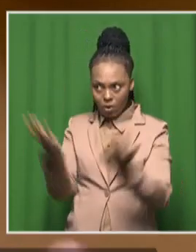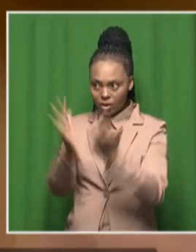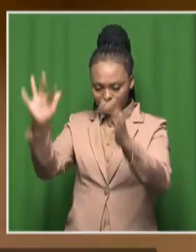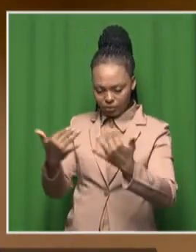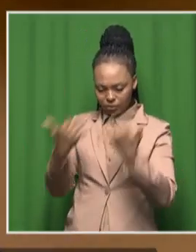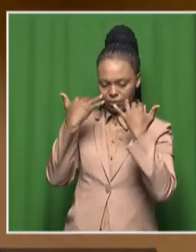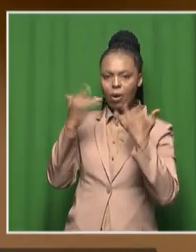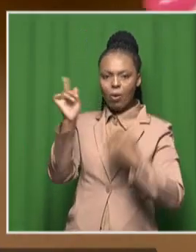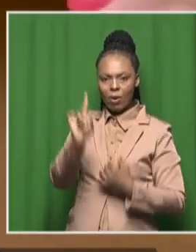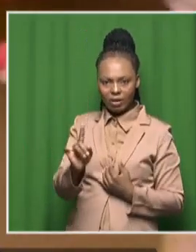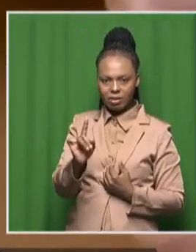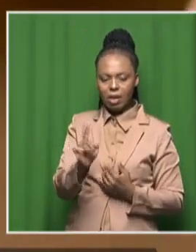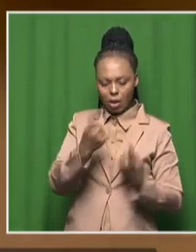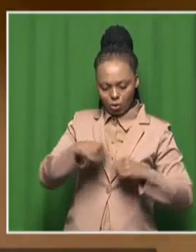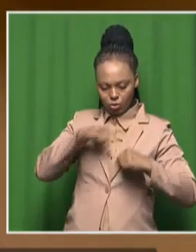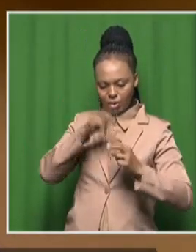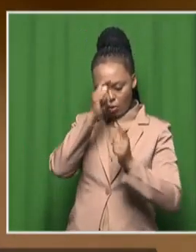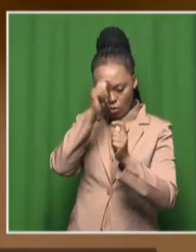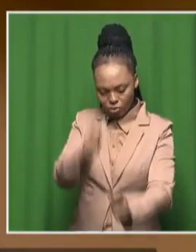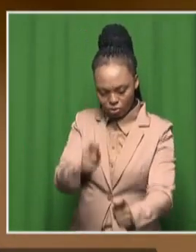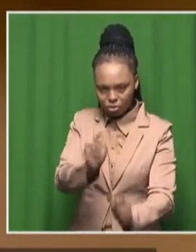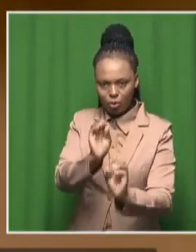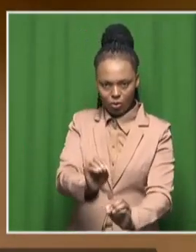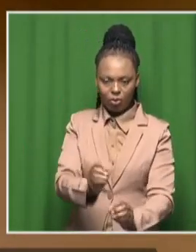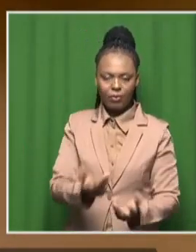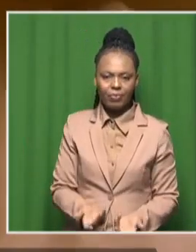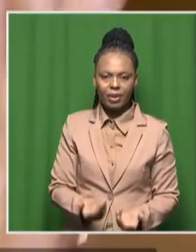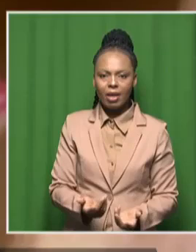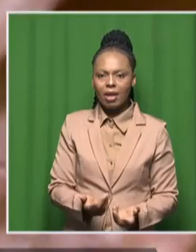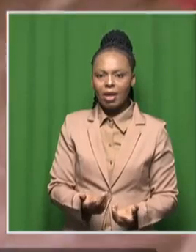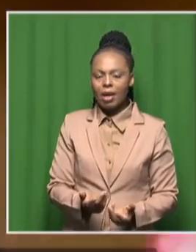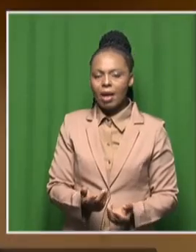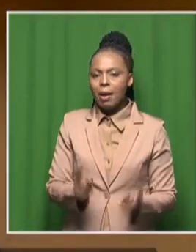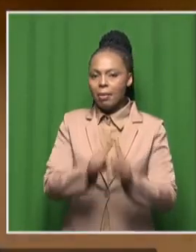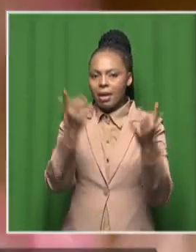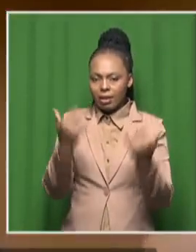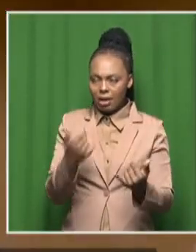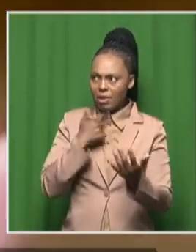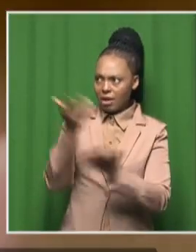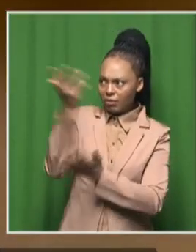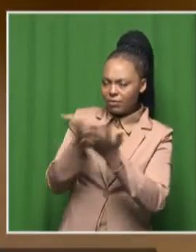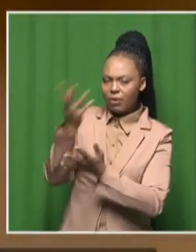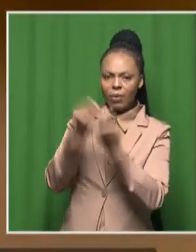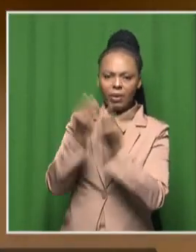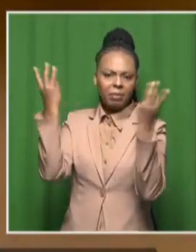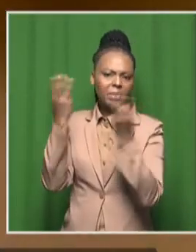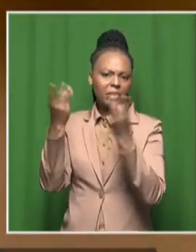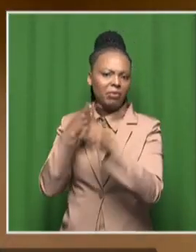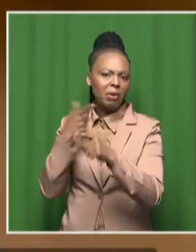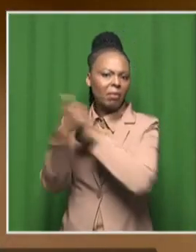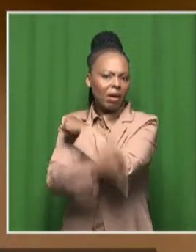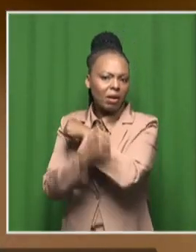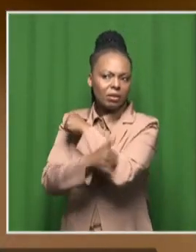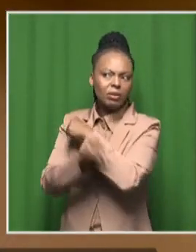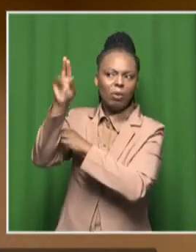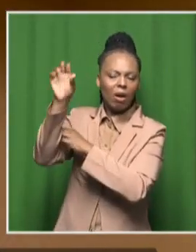Mm-hmm. I am now talking to people in the US, everywhere else,